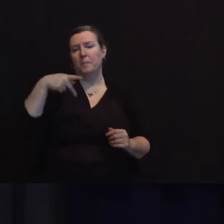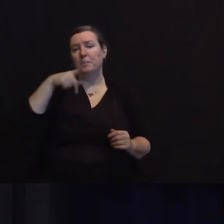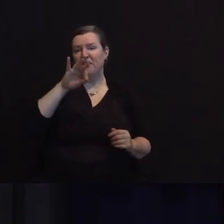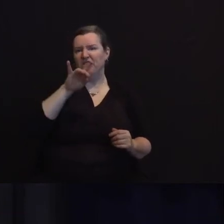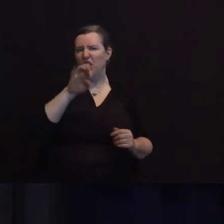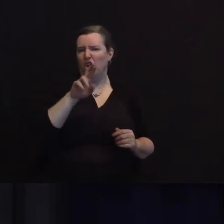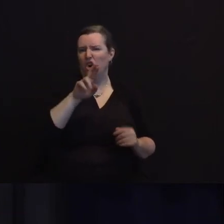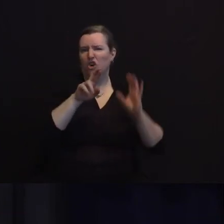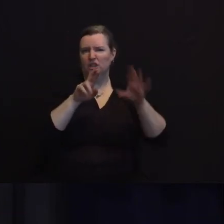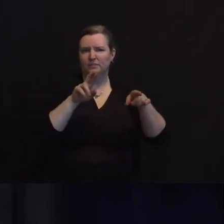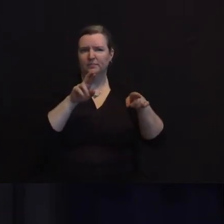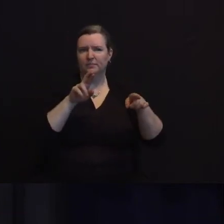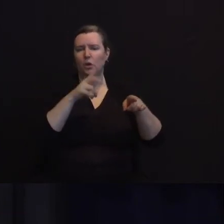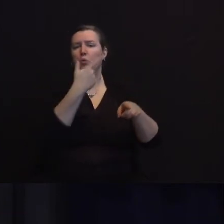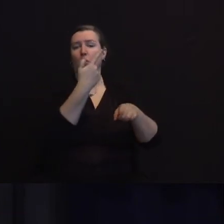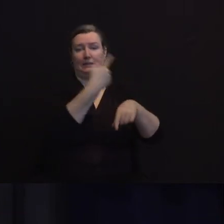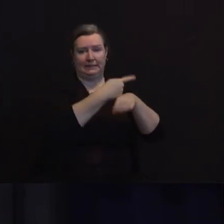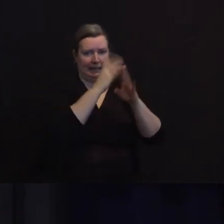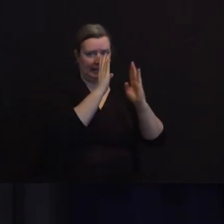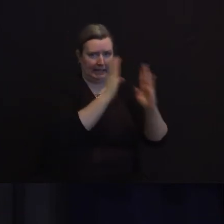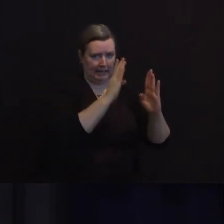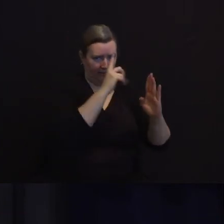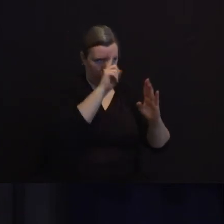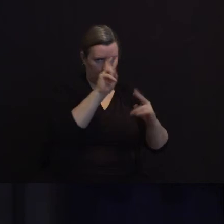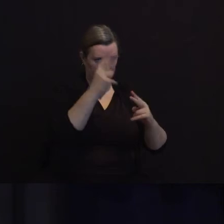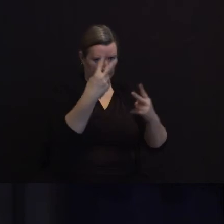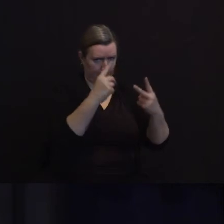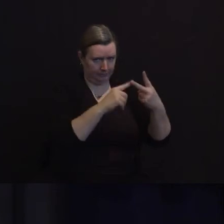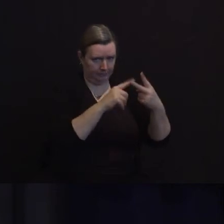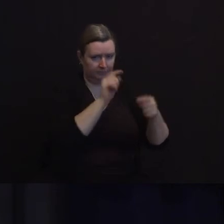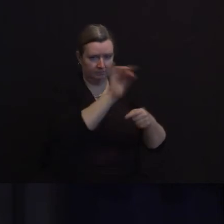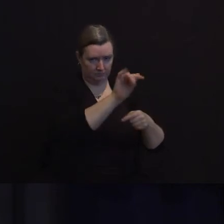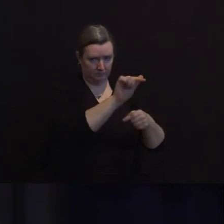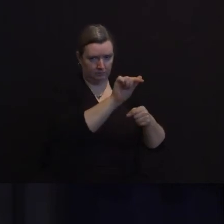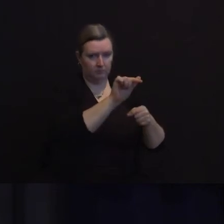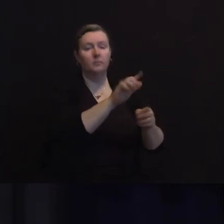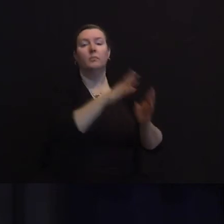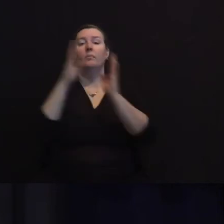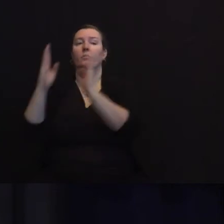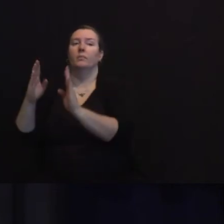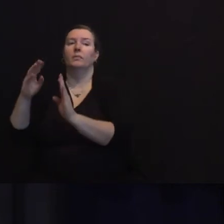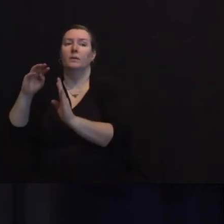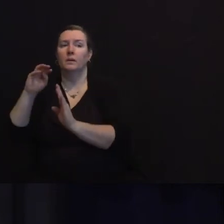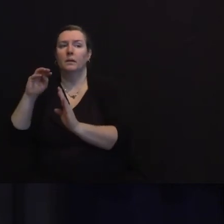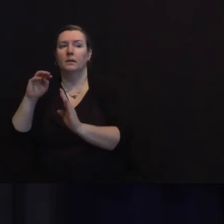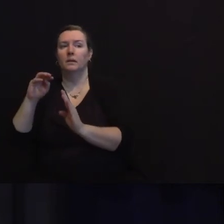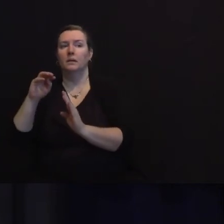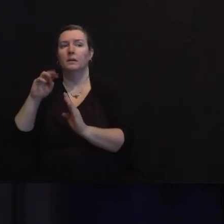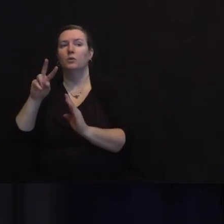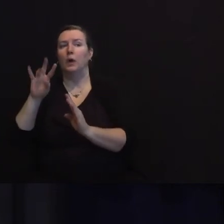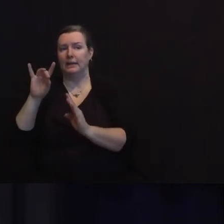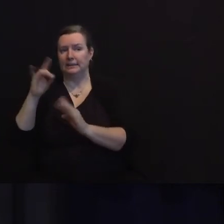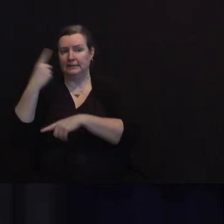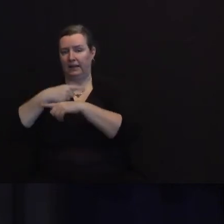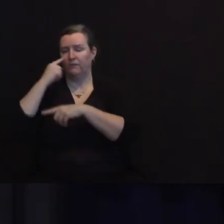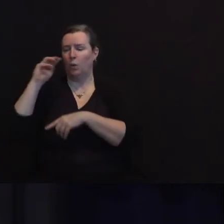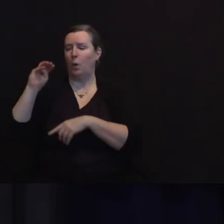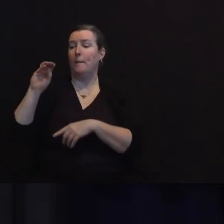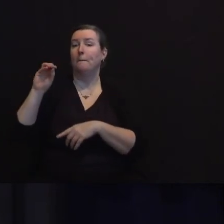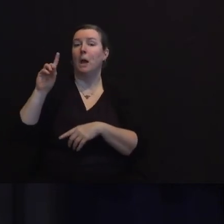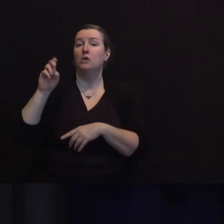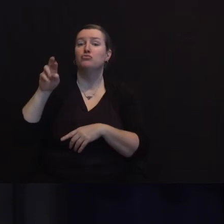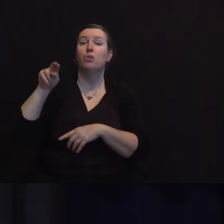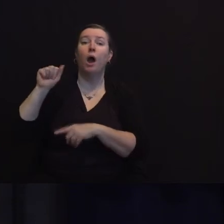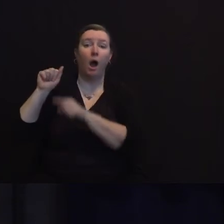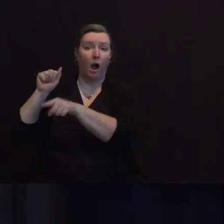Moderna. However, it's important to note that there is no known loss of efficacy of the second dose